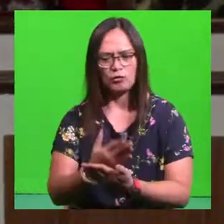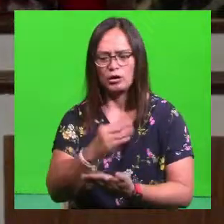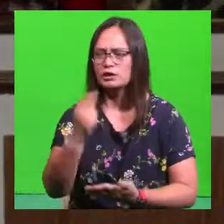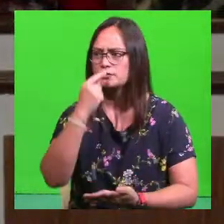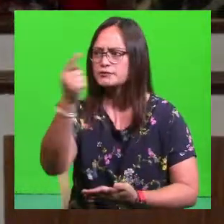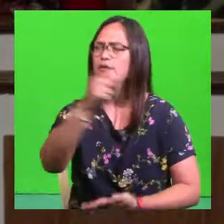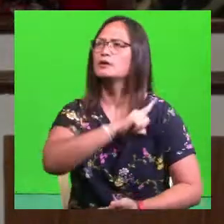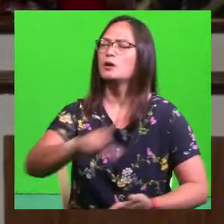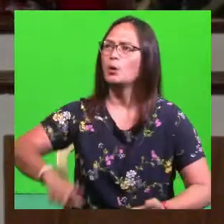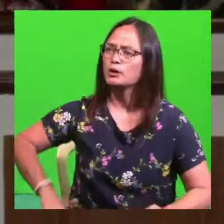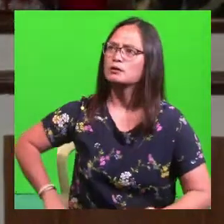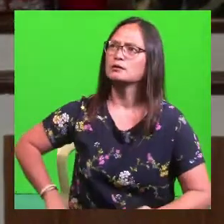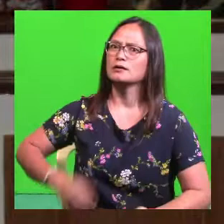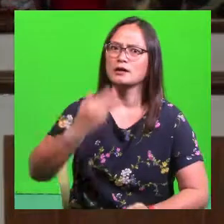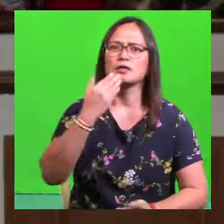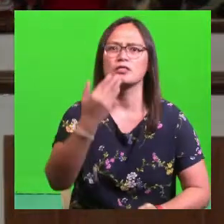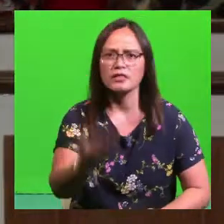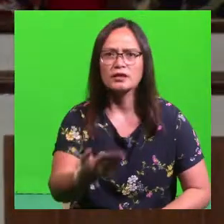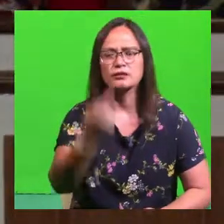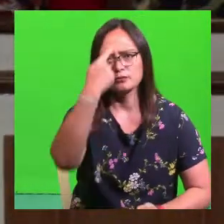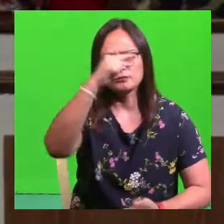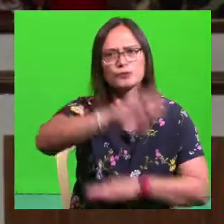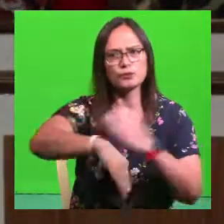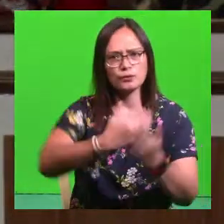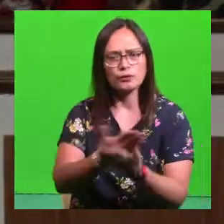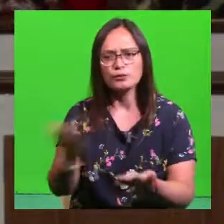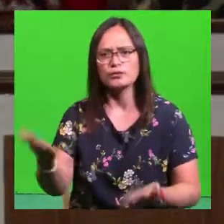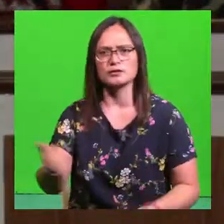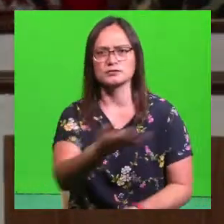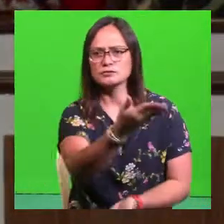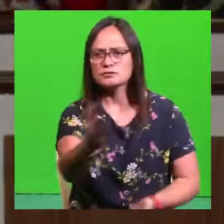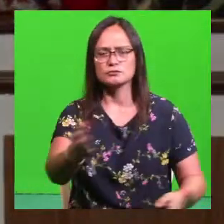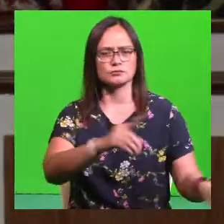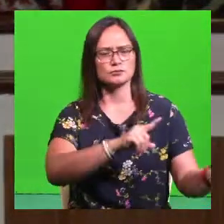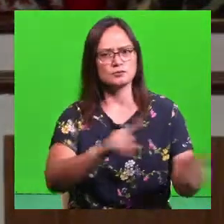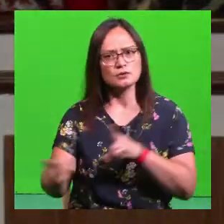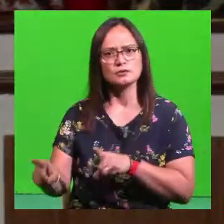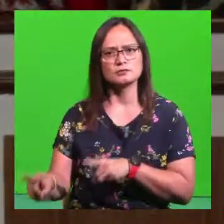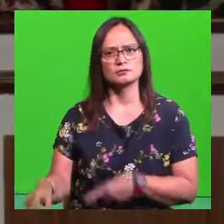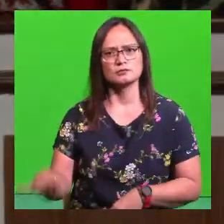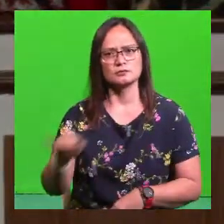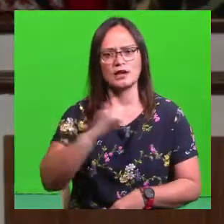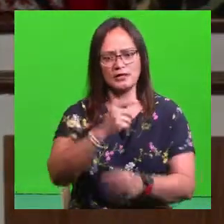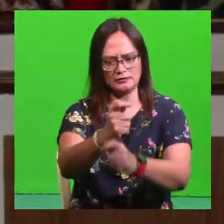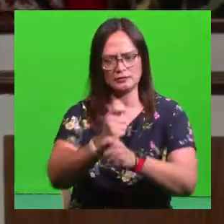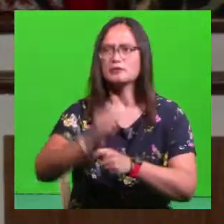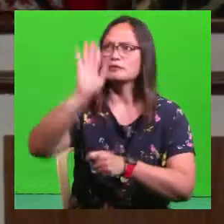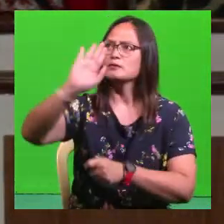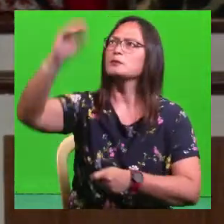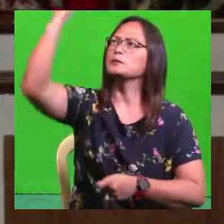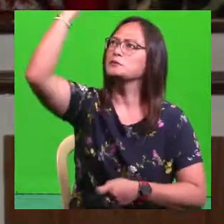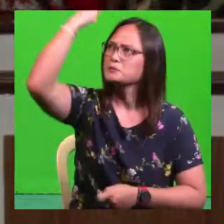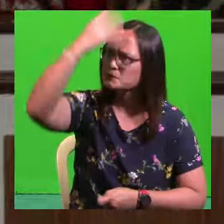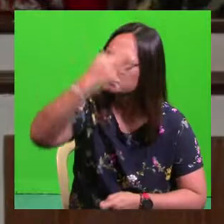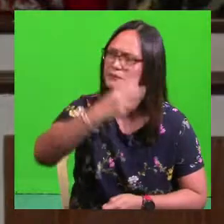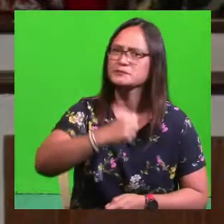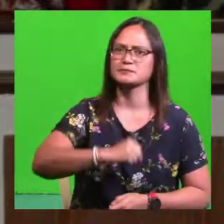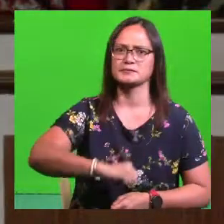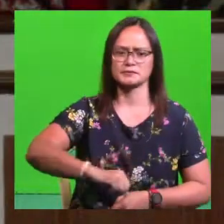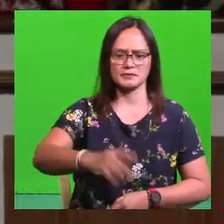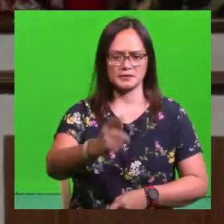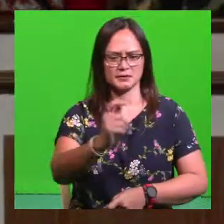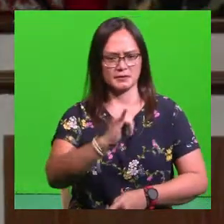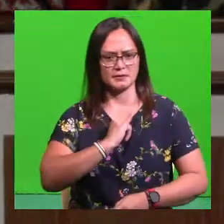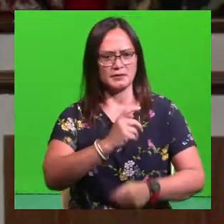you for all things you've done. I take your grace. I take your power in the